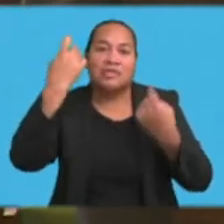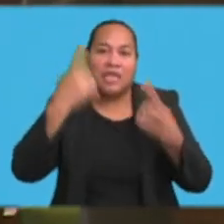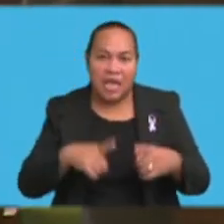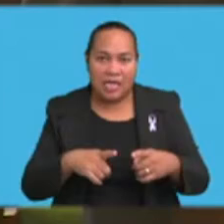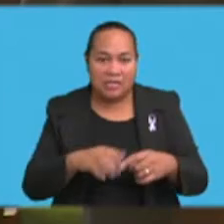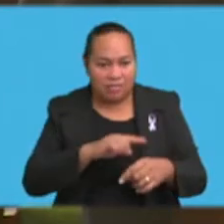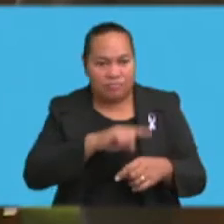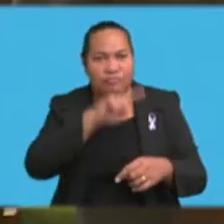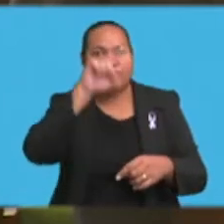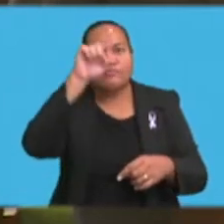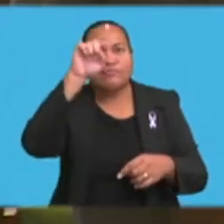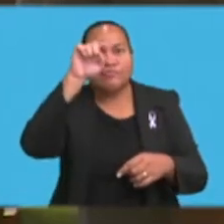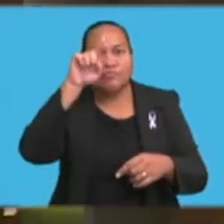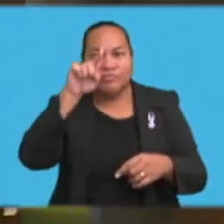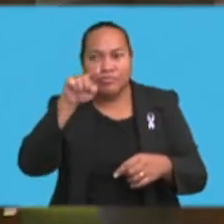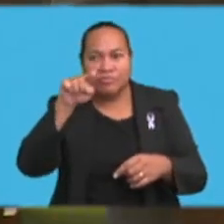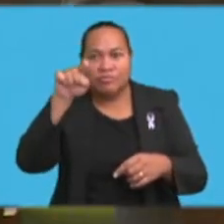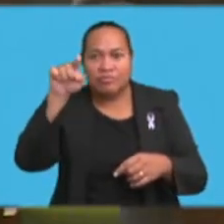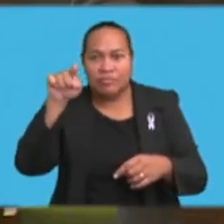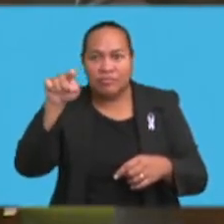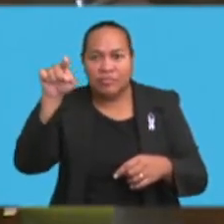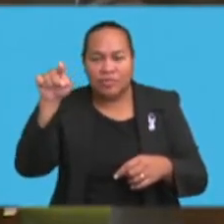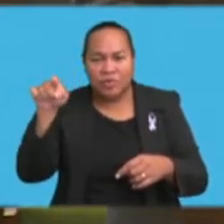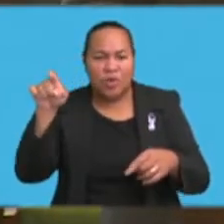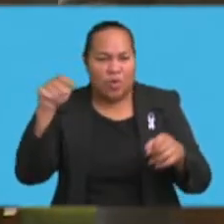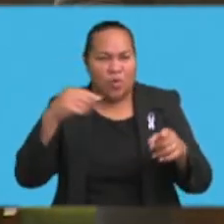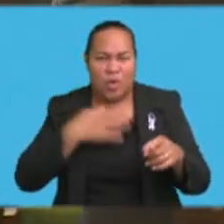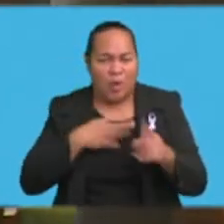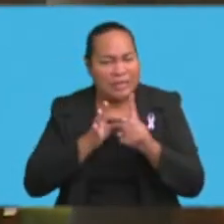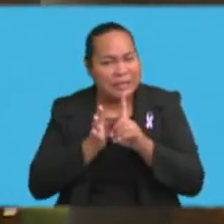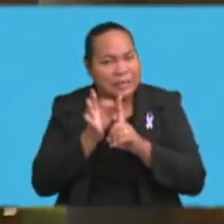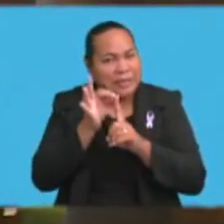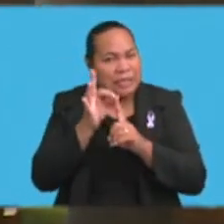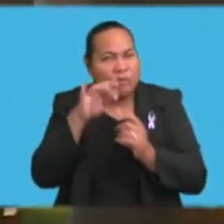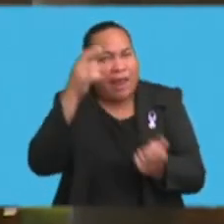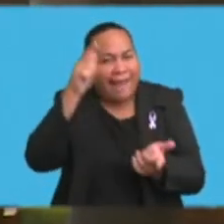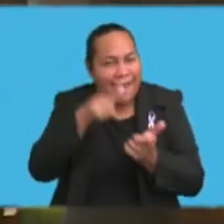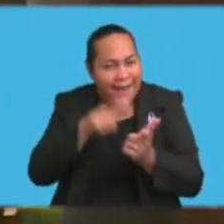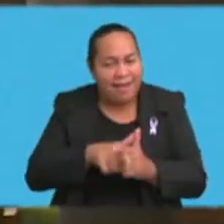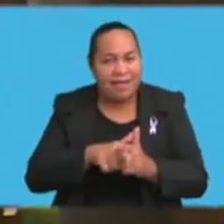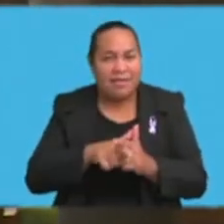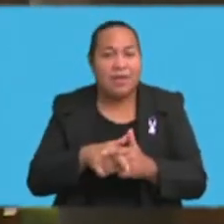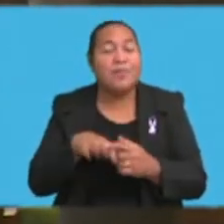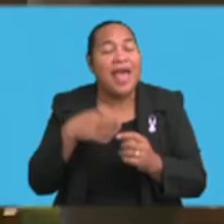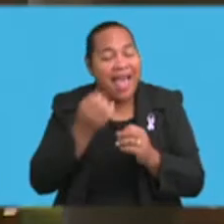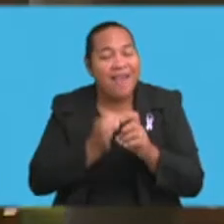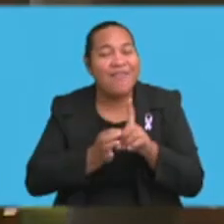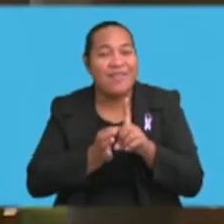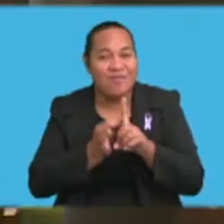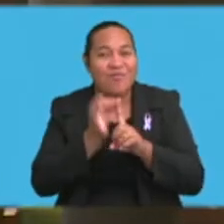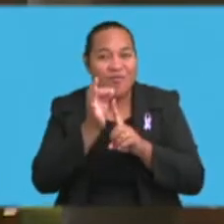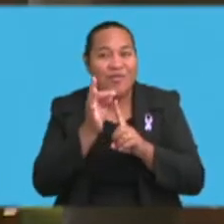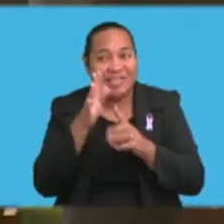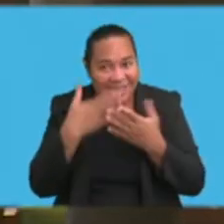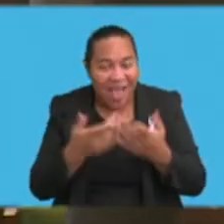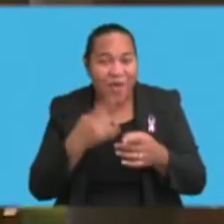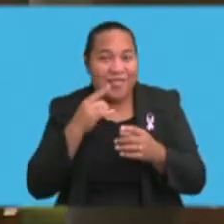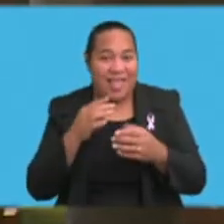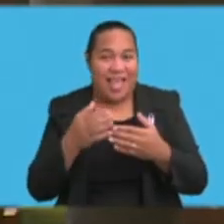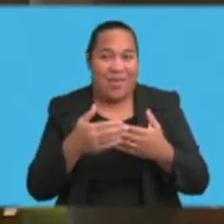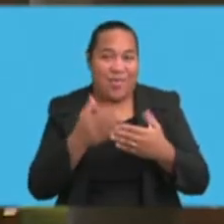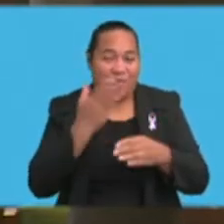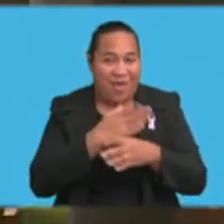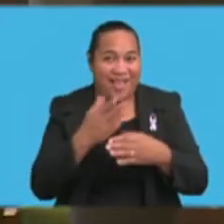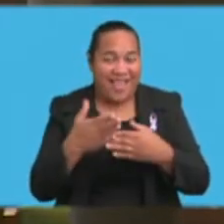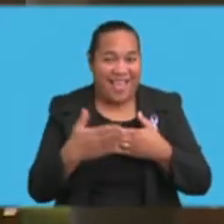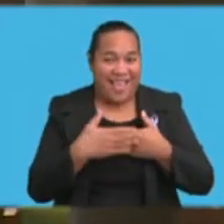also a statistic that we hope, we want to try to improve on. So there have been improvements in workplace health and safety, but a lot